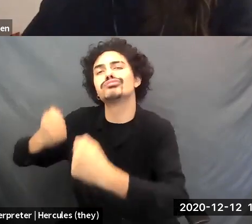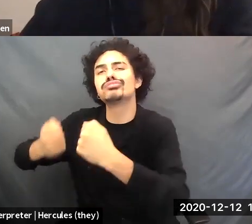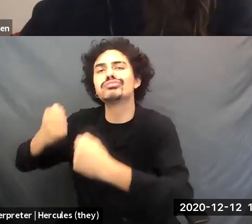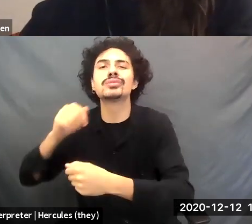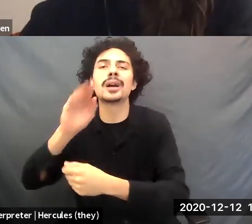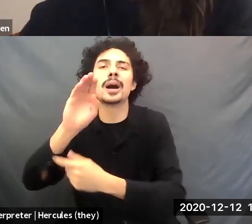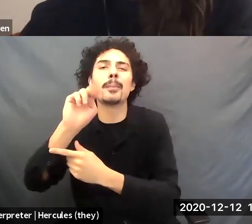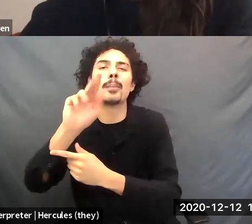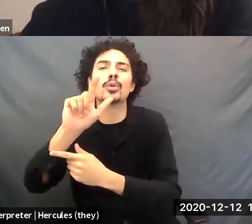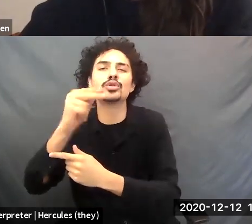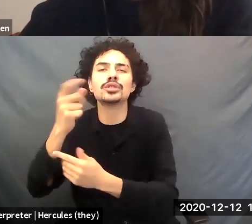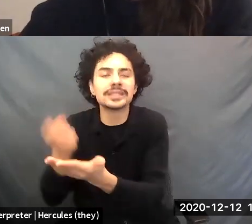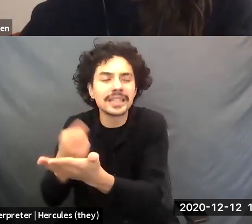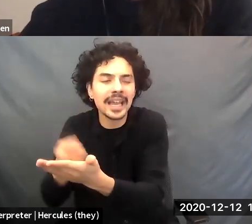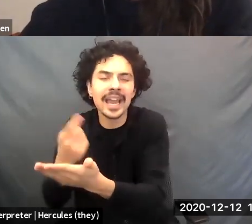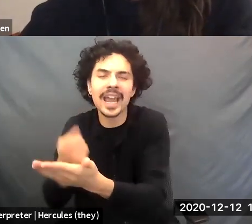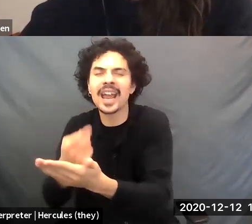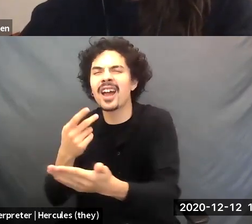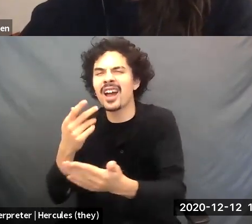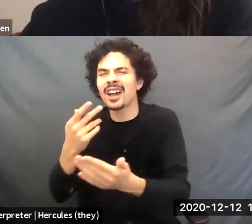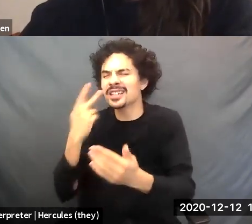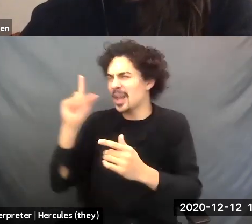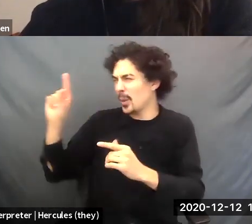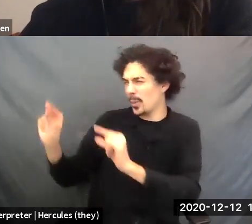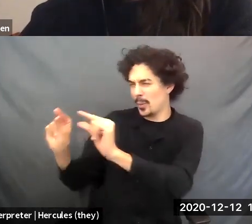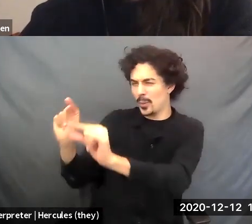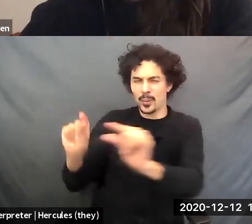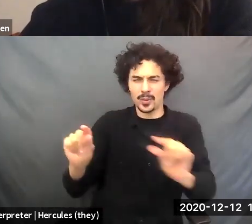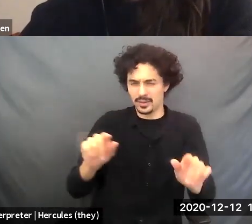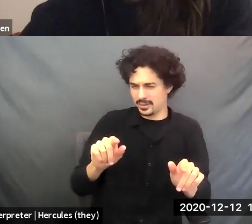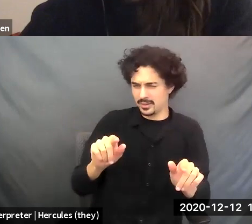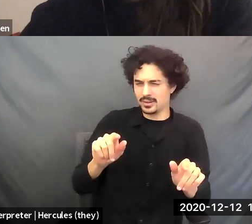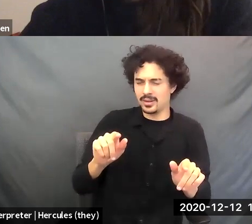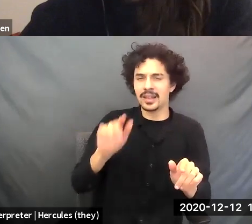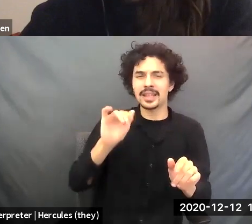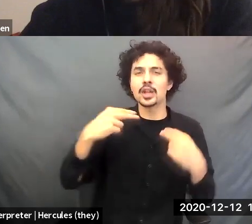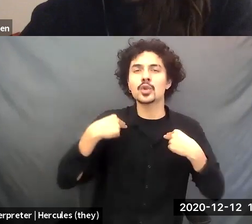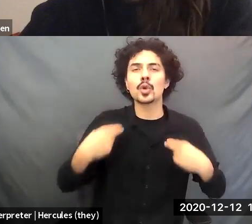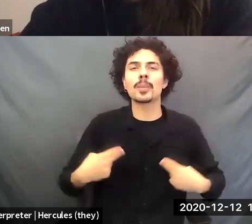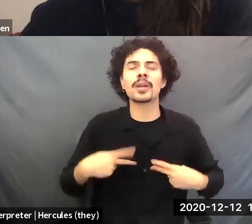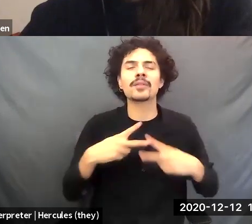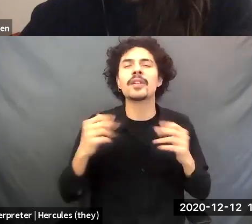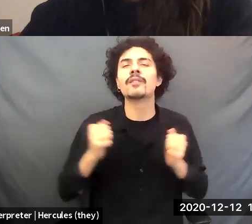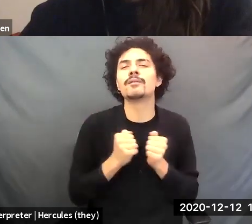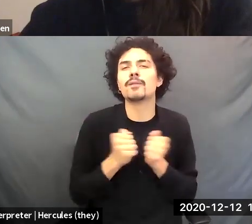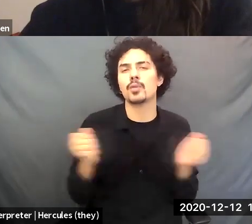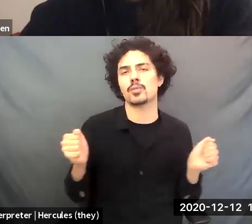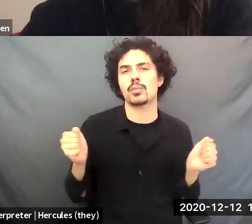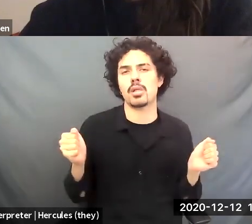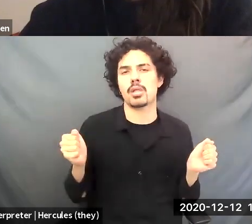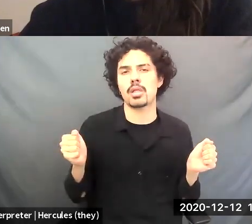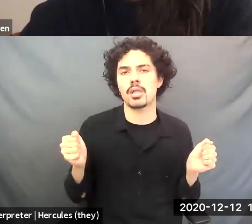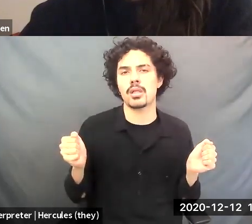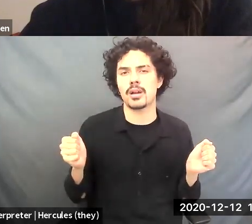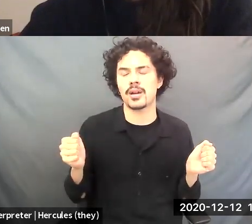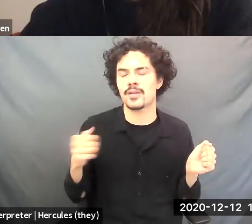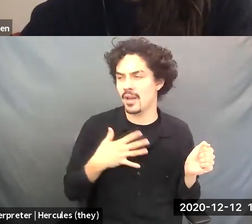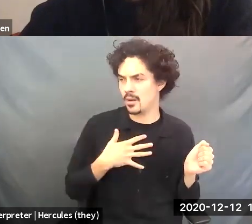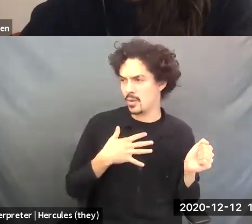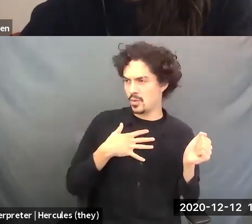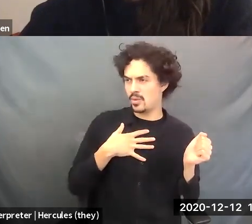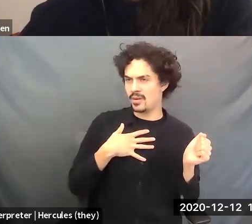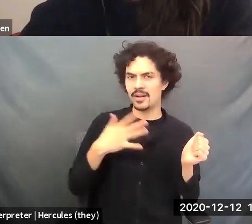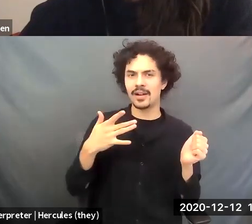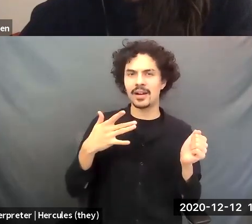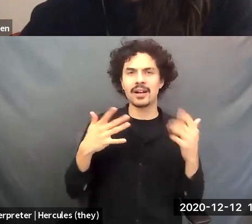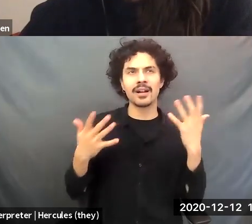and the vulnerability of the human form was so apparent in comparison to these kind of over-the-top,